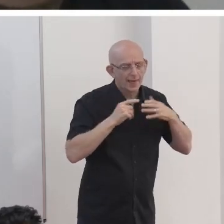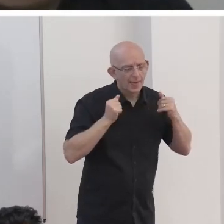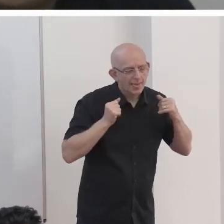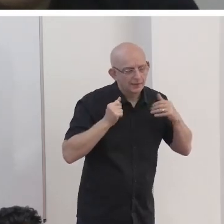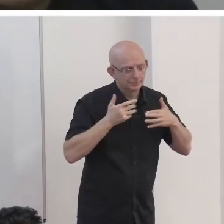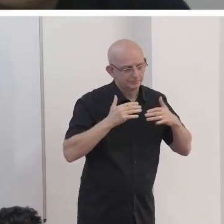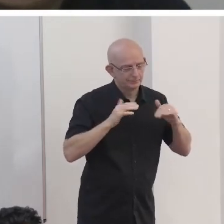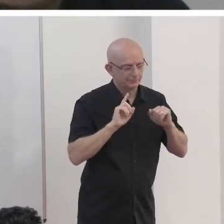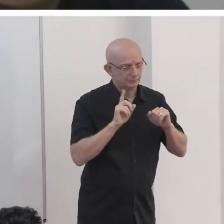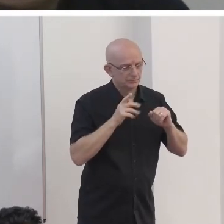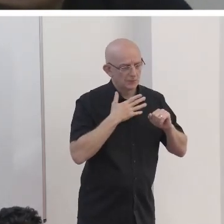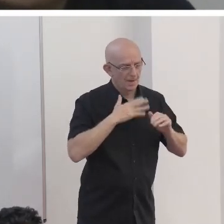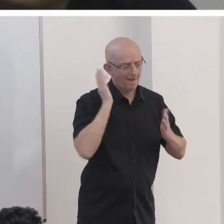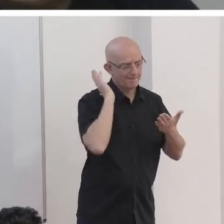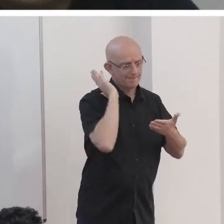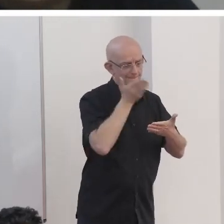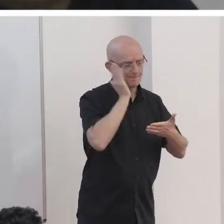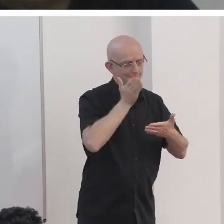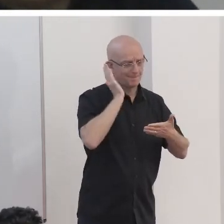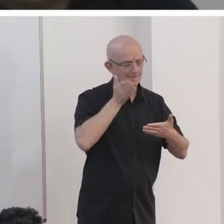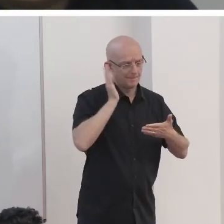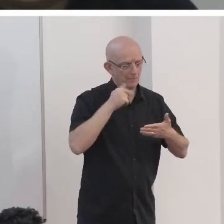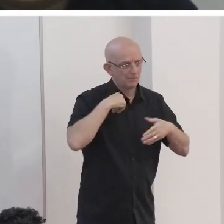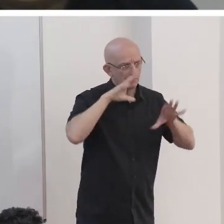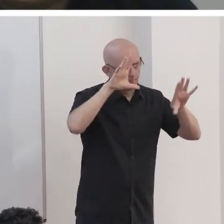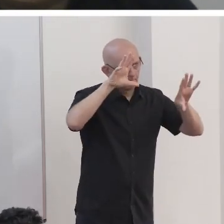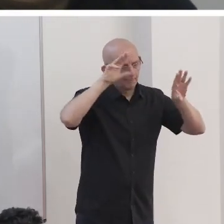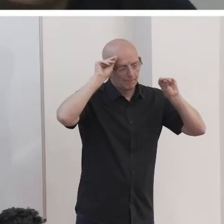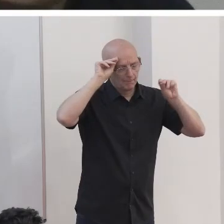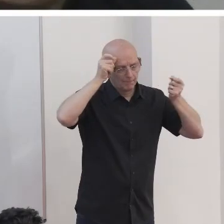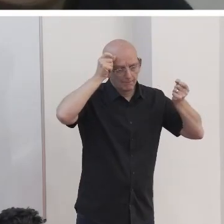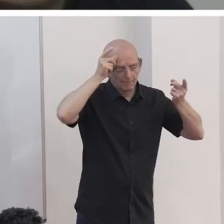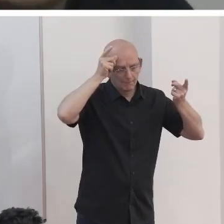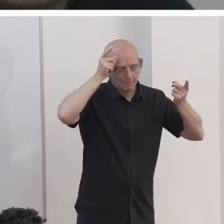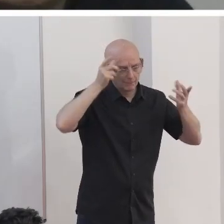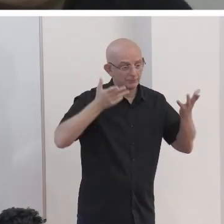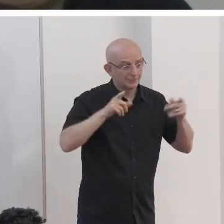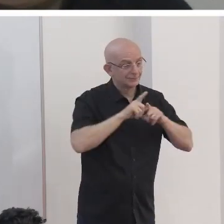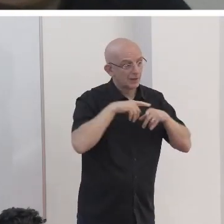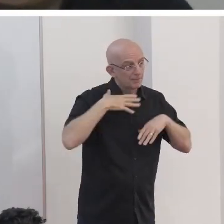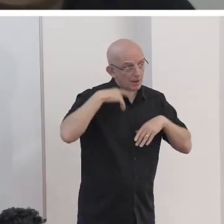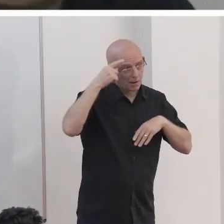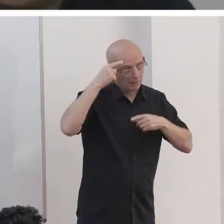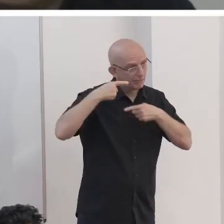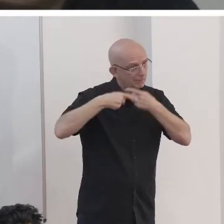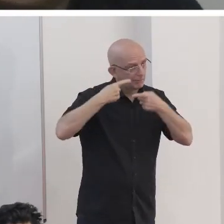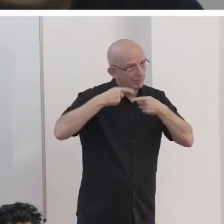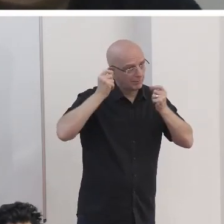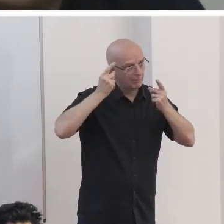that. Okay, so thank you. You all are right, whatever you have